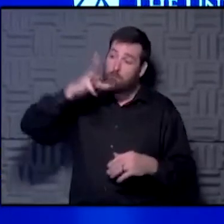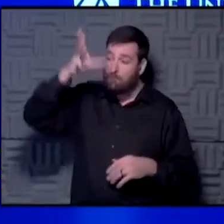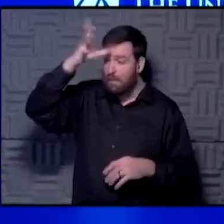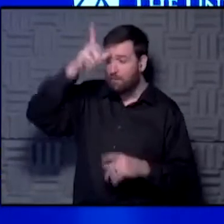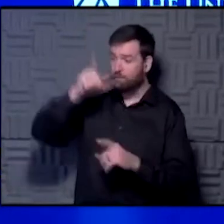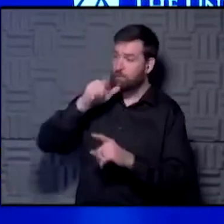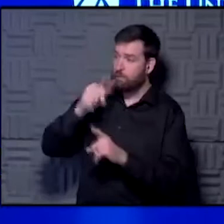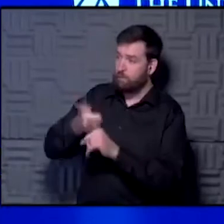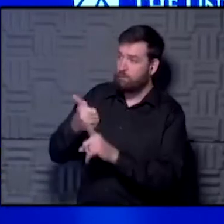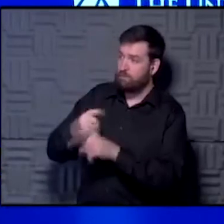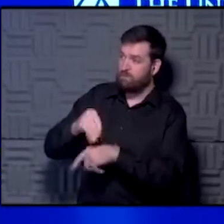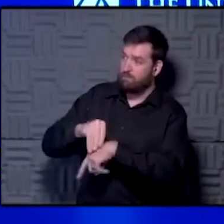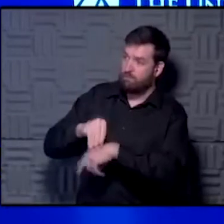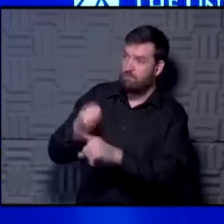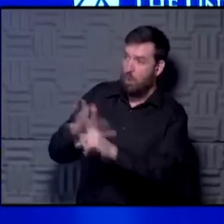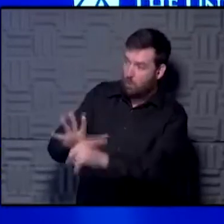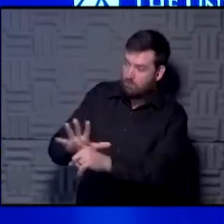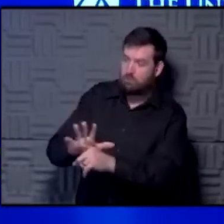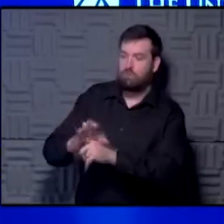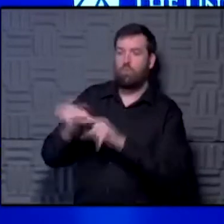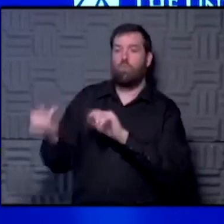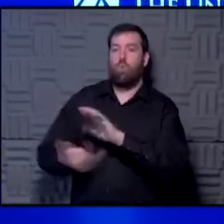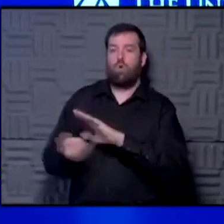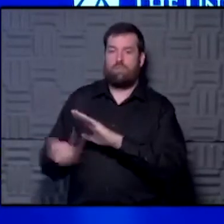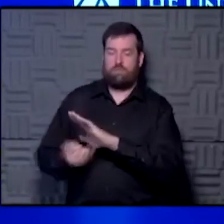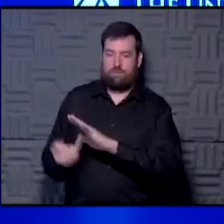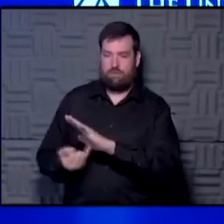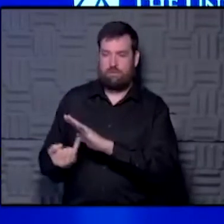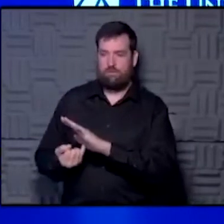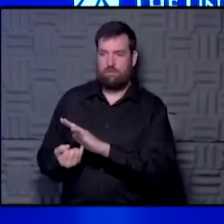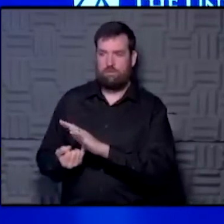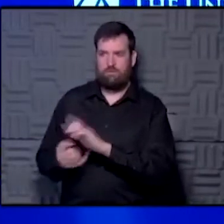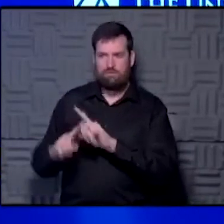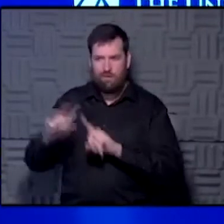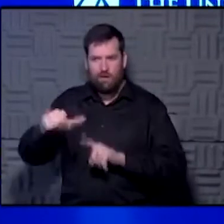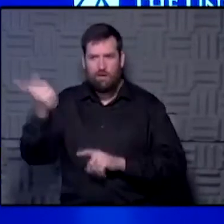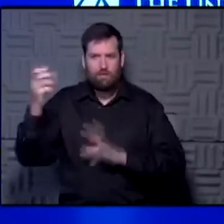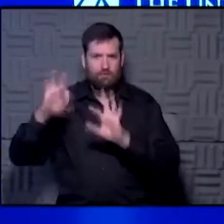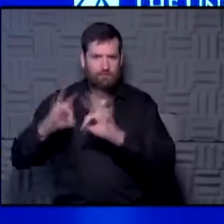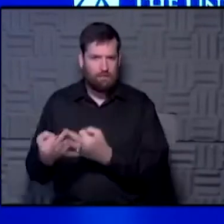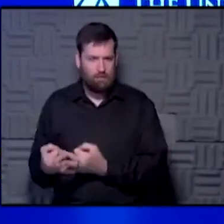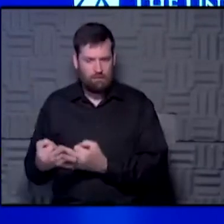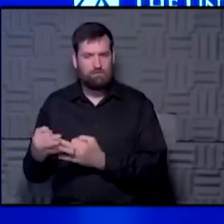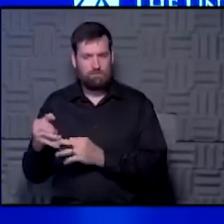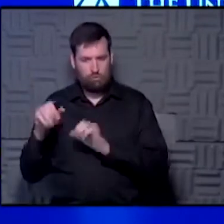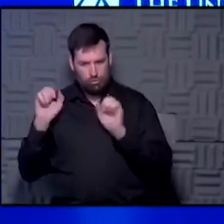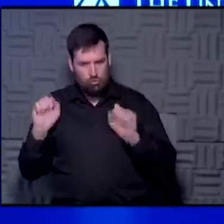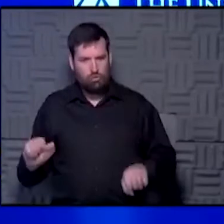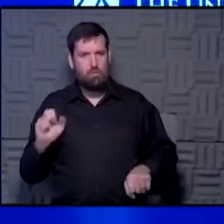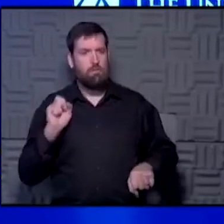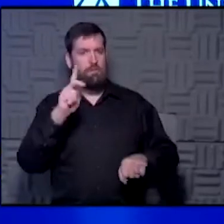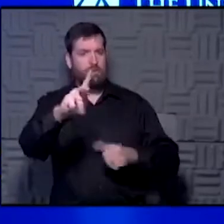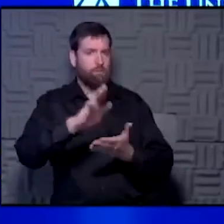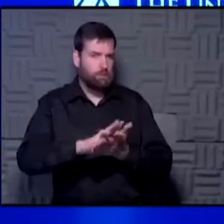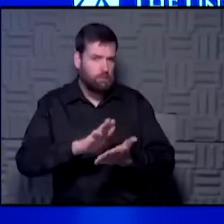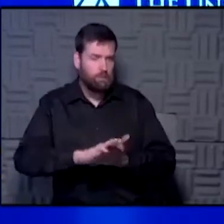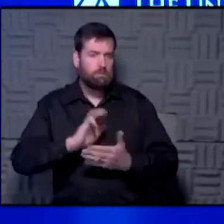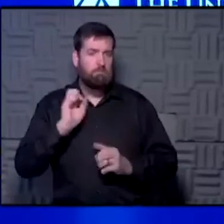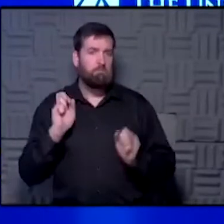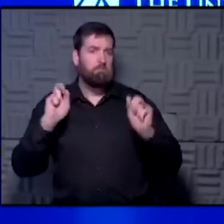exposed in the room were told to quarantine those kids that were exposed, but other family members were able to return to school or work. So what's